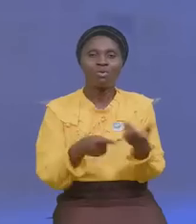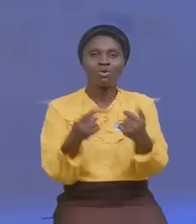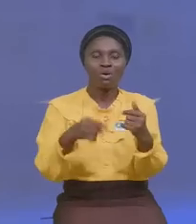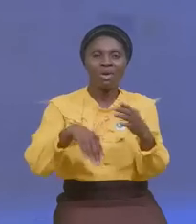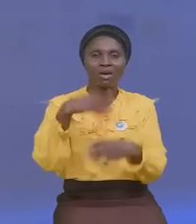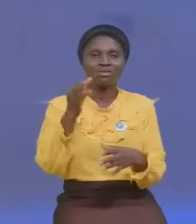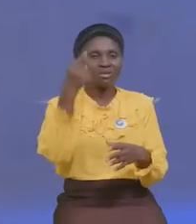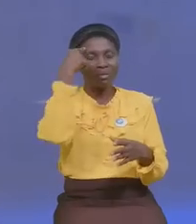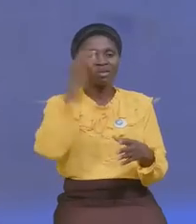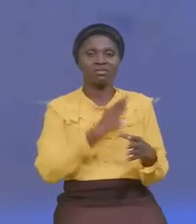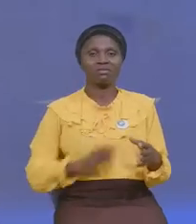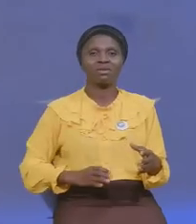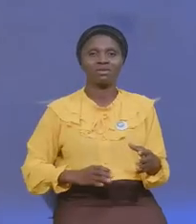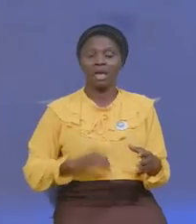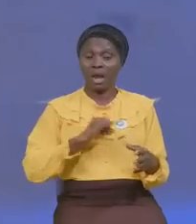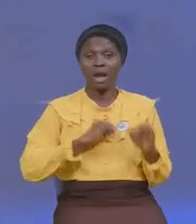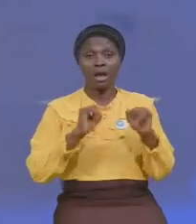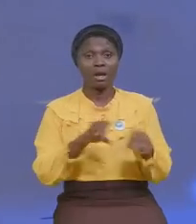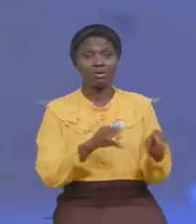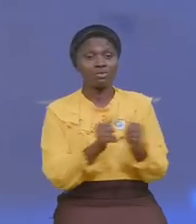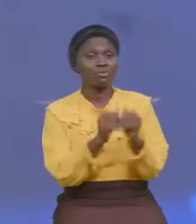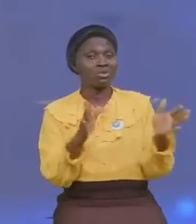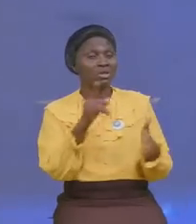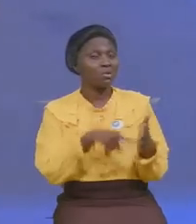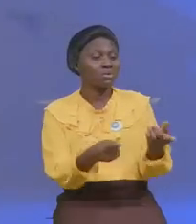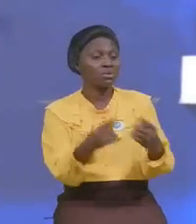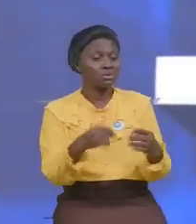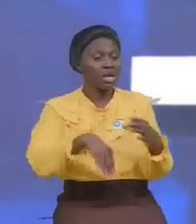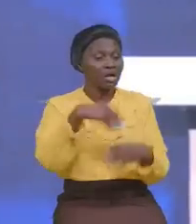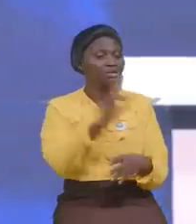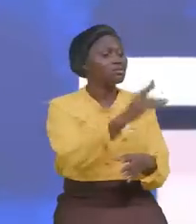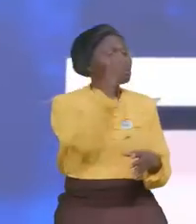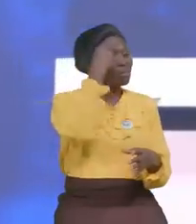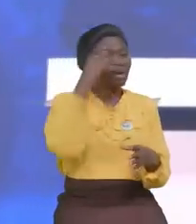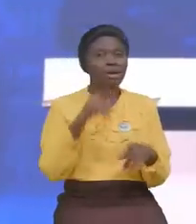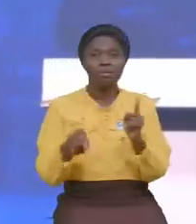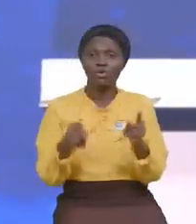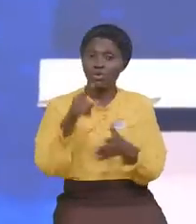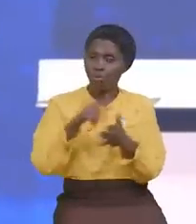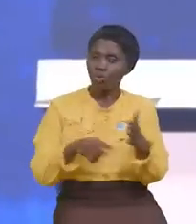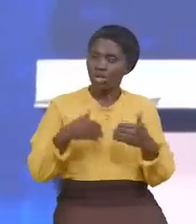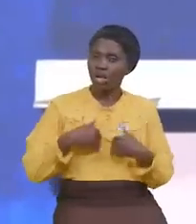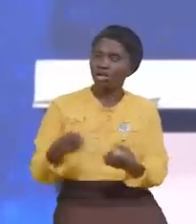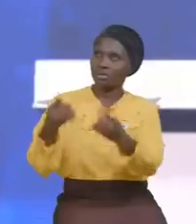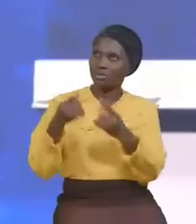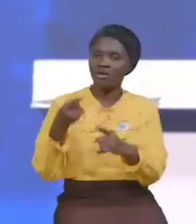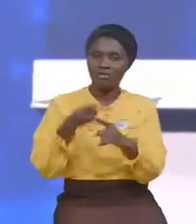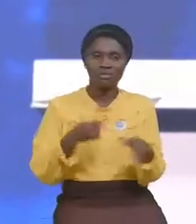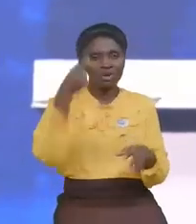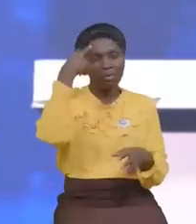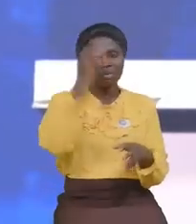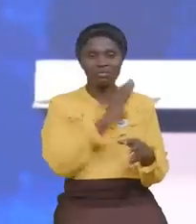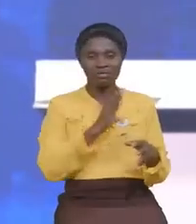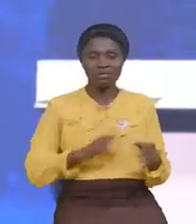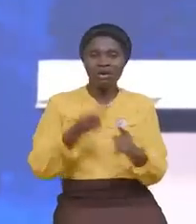I can do without what comes out of your mind, but what has come from the mind of Christ, from the